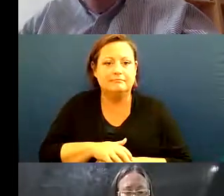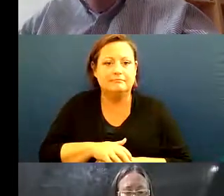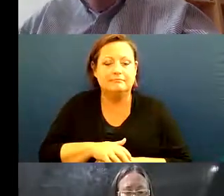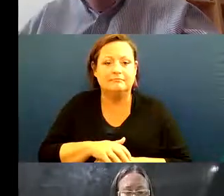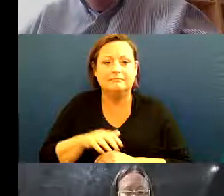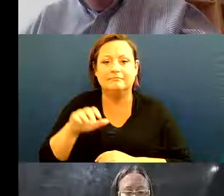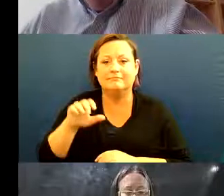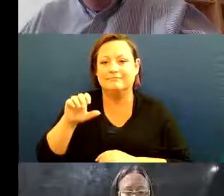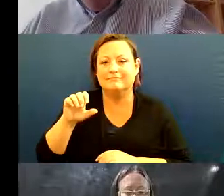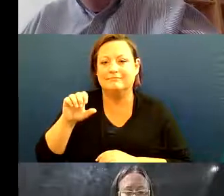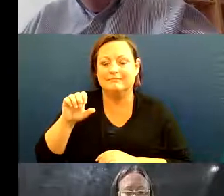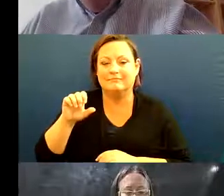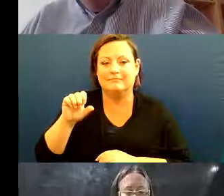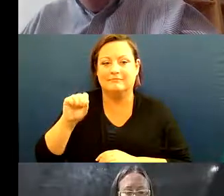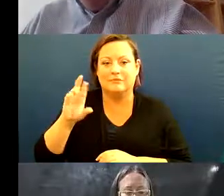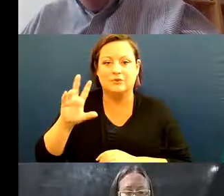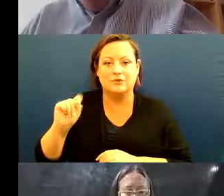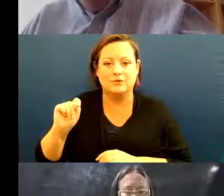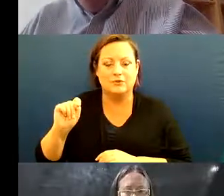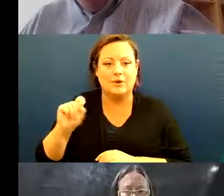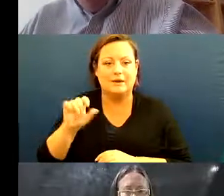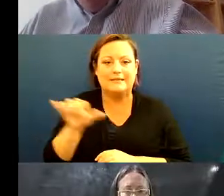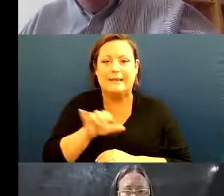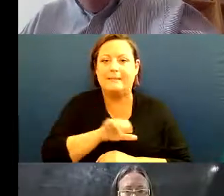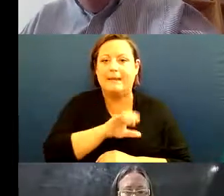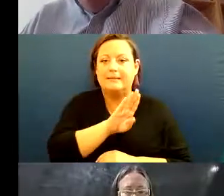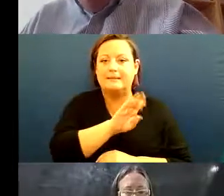like Bert O'Malley, also